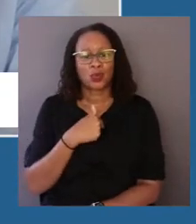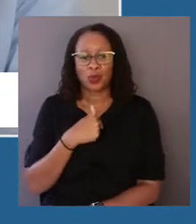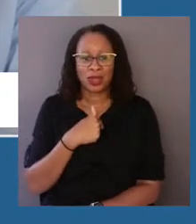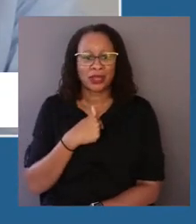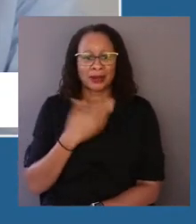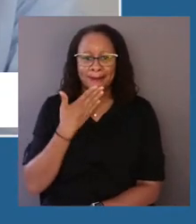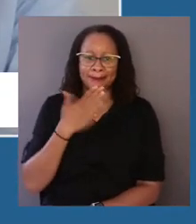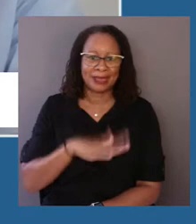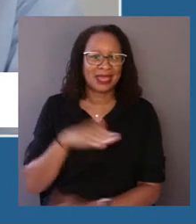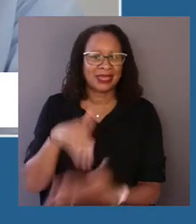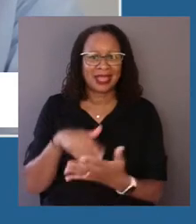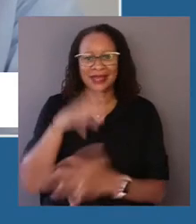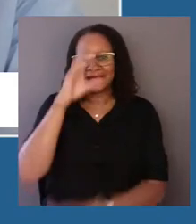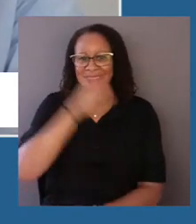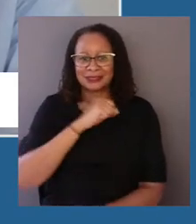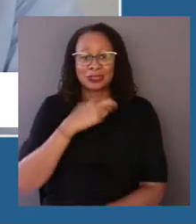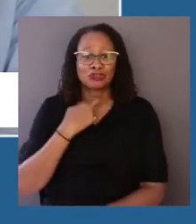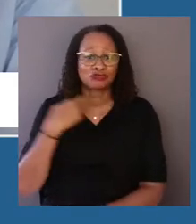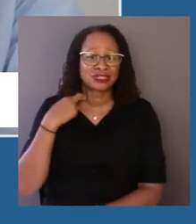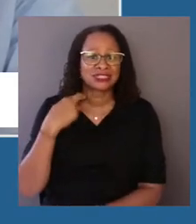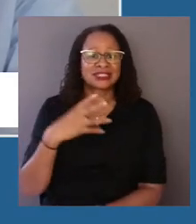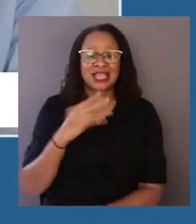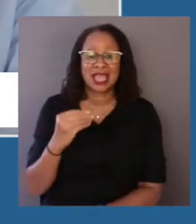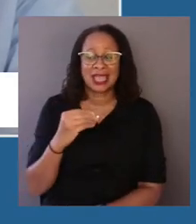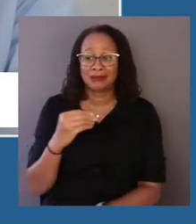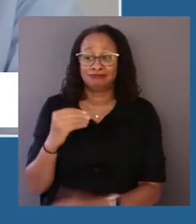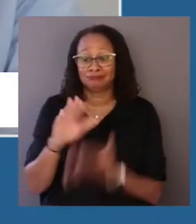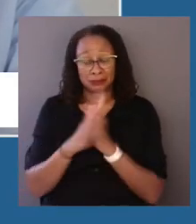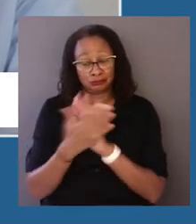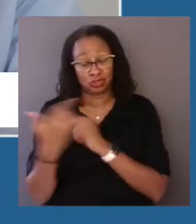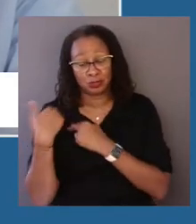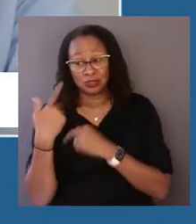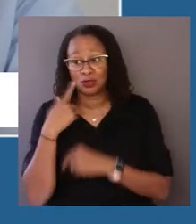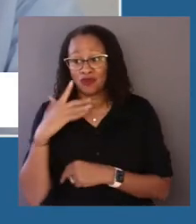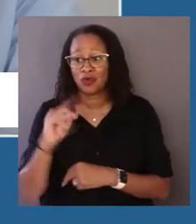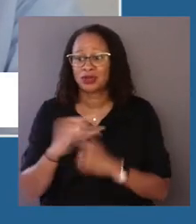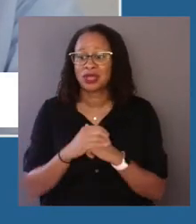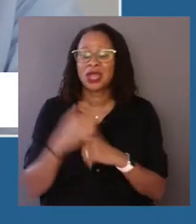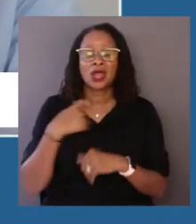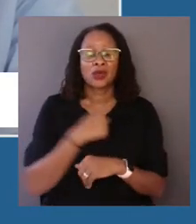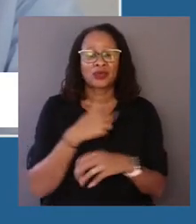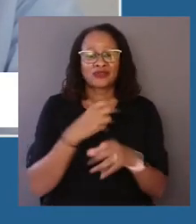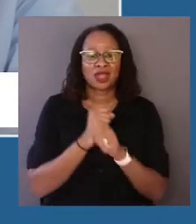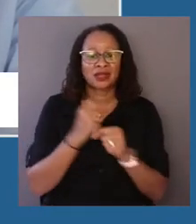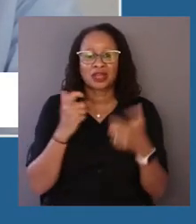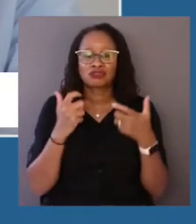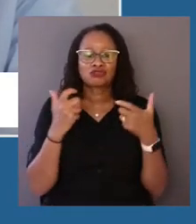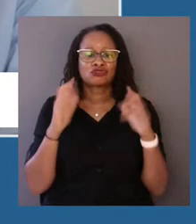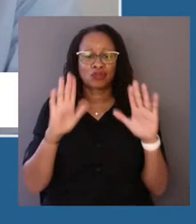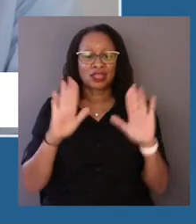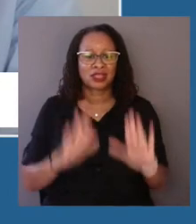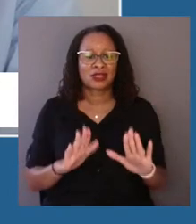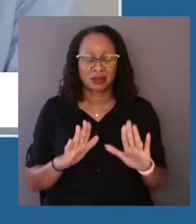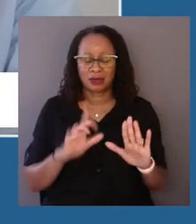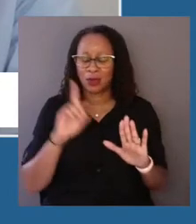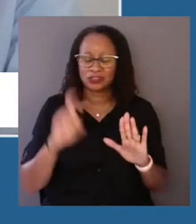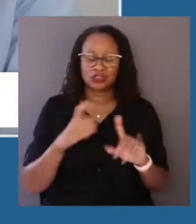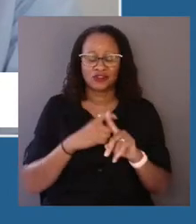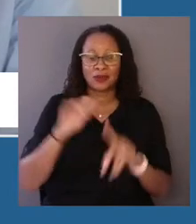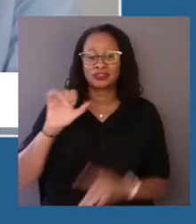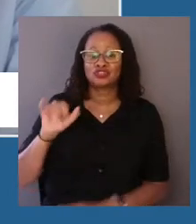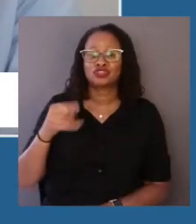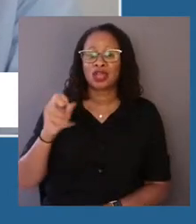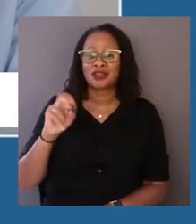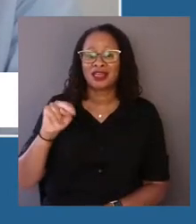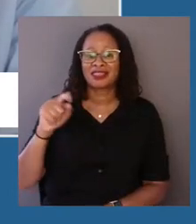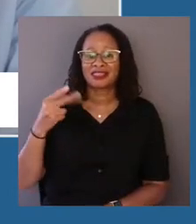at estimating risk and accounting for it. And we've just gotten a great question from Jonathan in the audience that connects